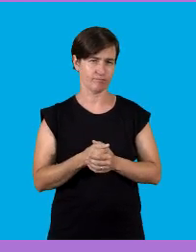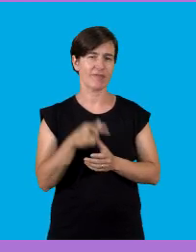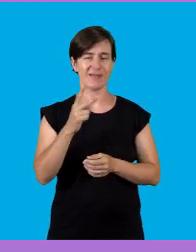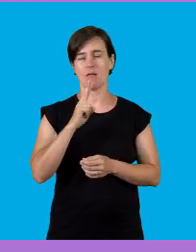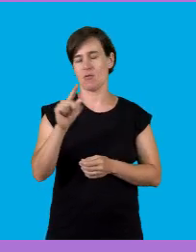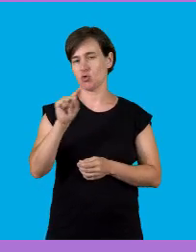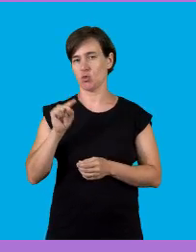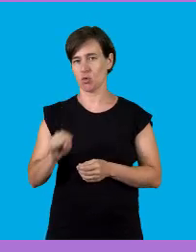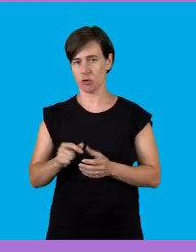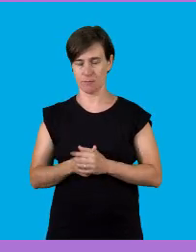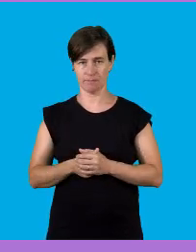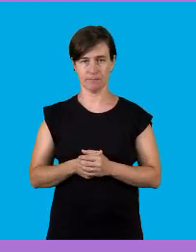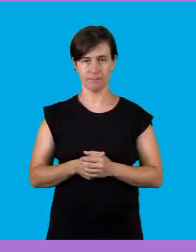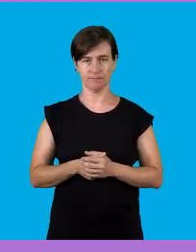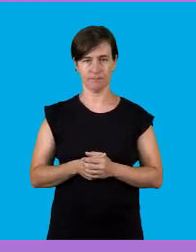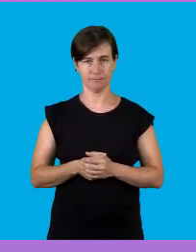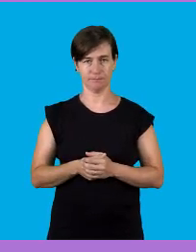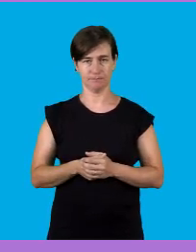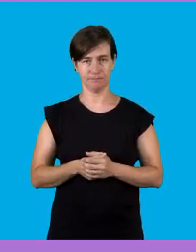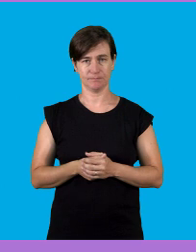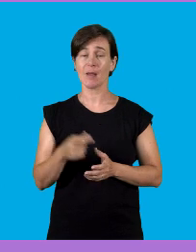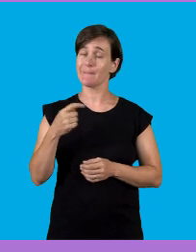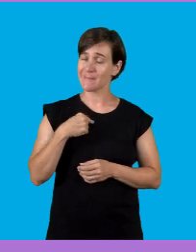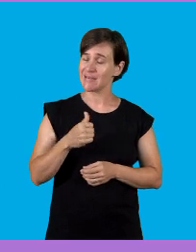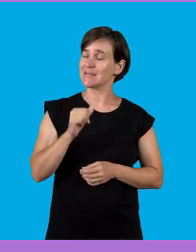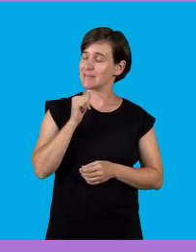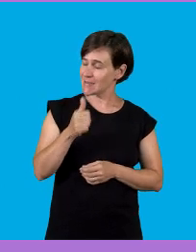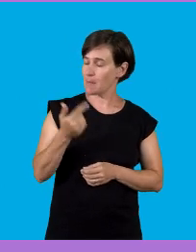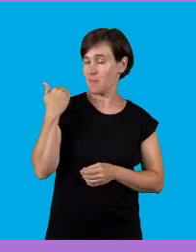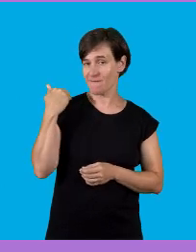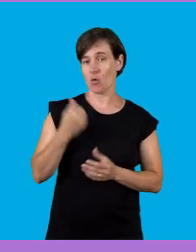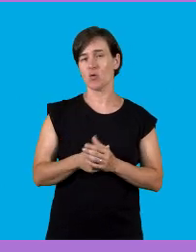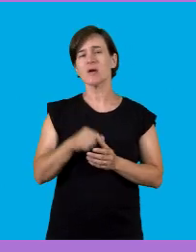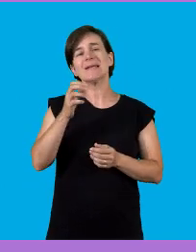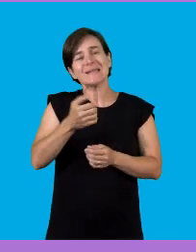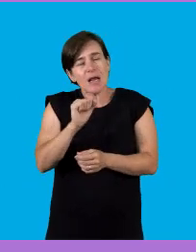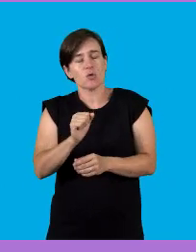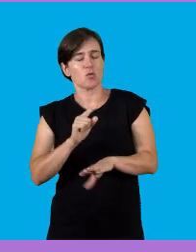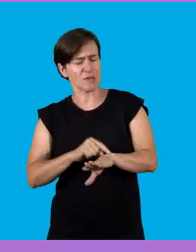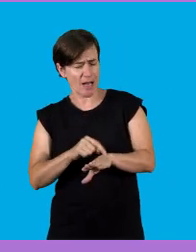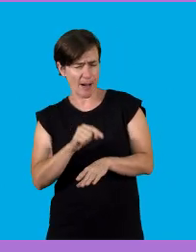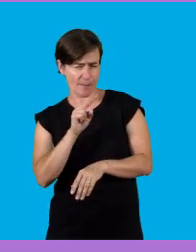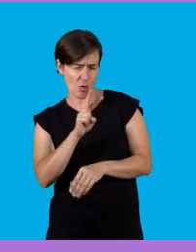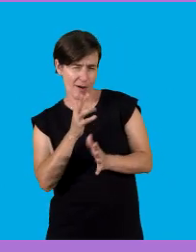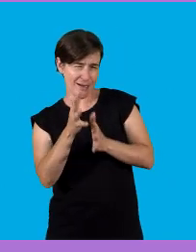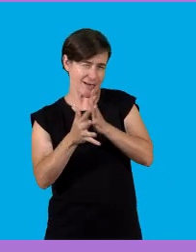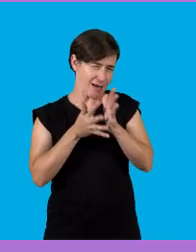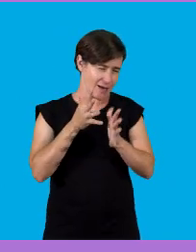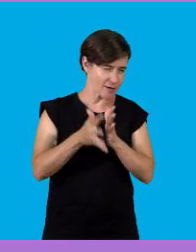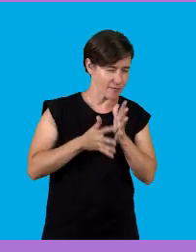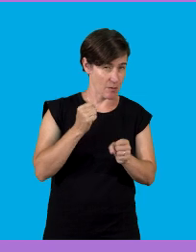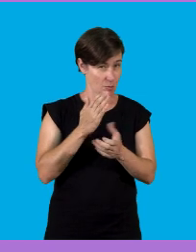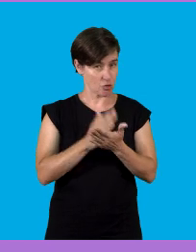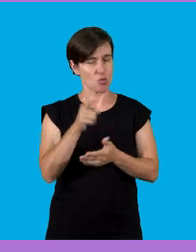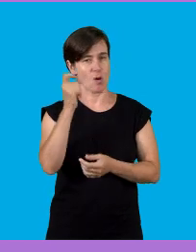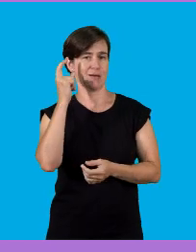questions that follow. Now, as I always mention, take time, take a few seconds, look at what is presented to you. Now